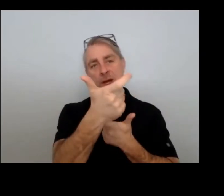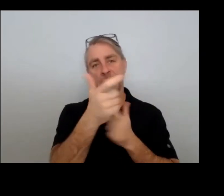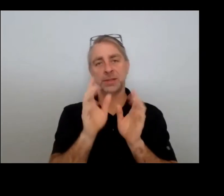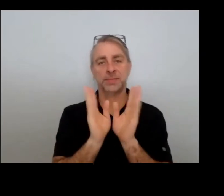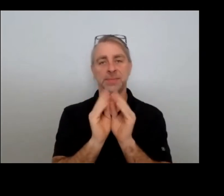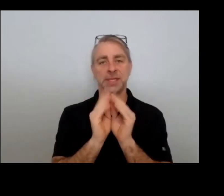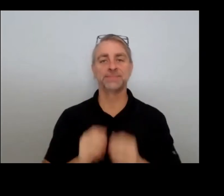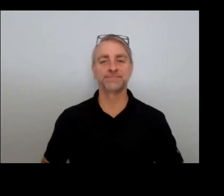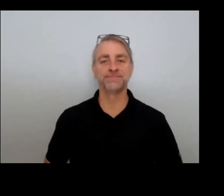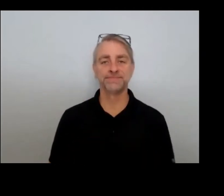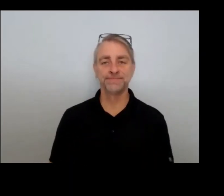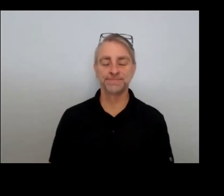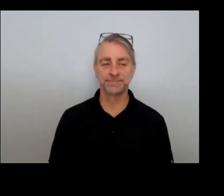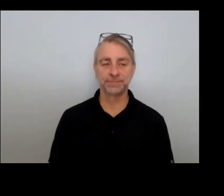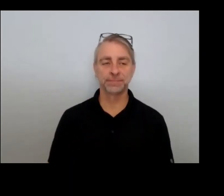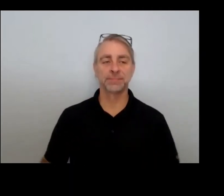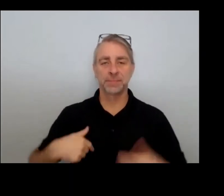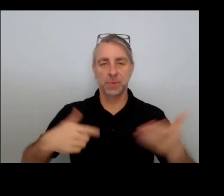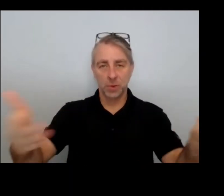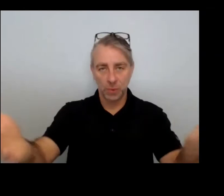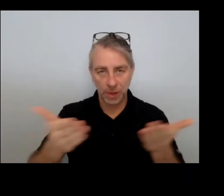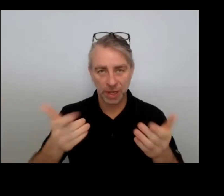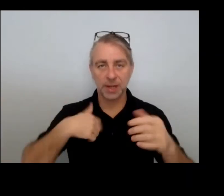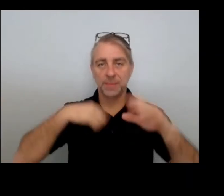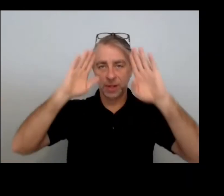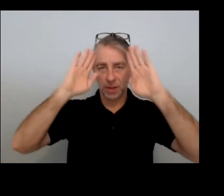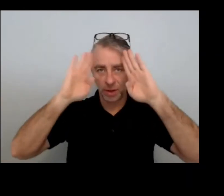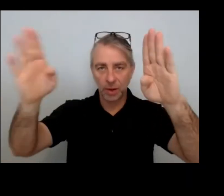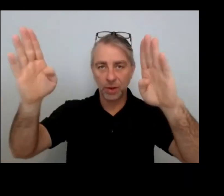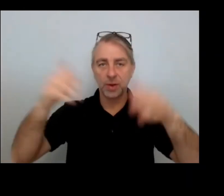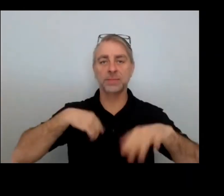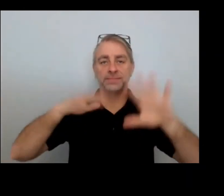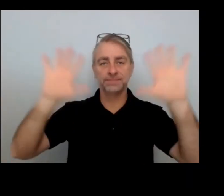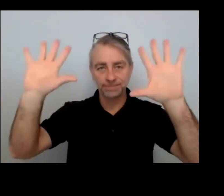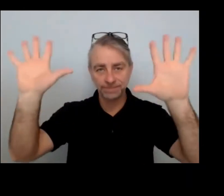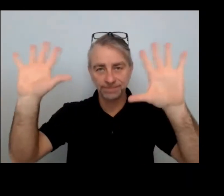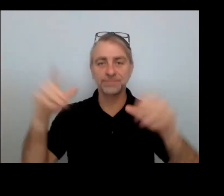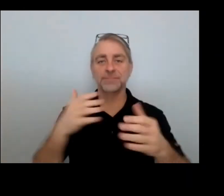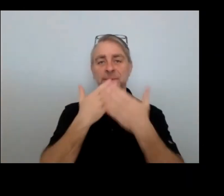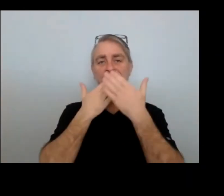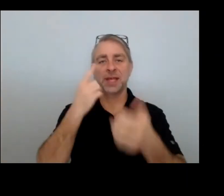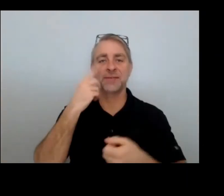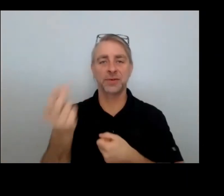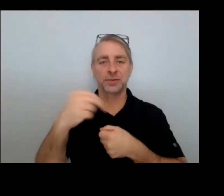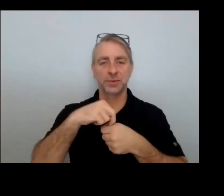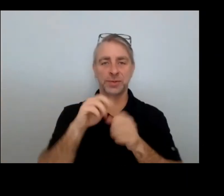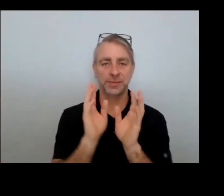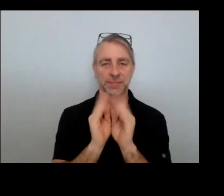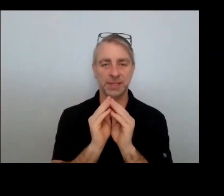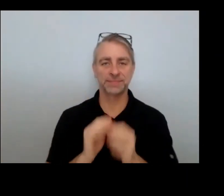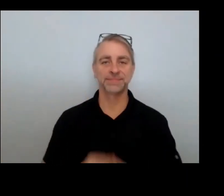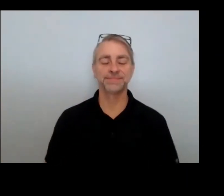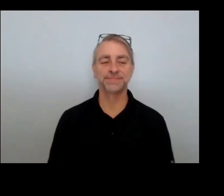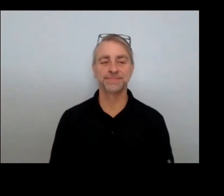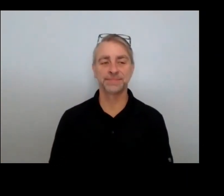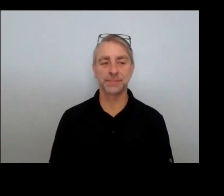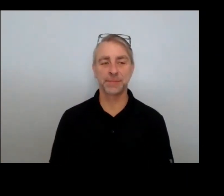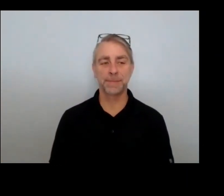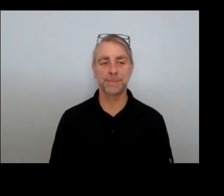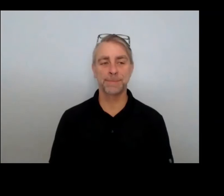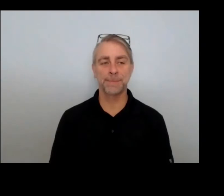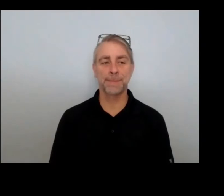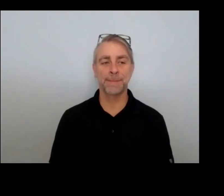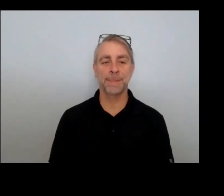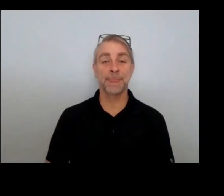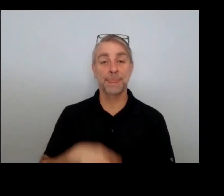already registered. I want to welcome you and really thank you for being here today. You will notice that we are